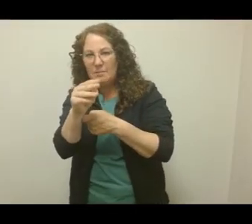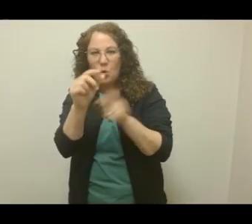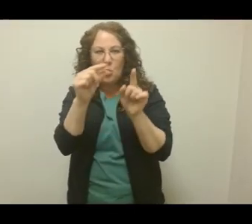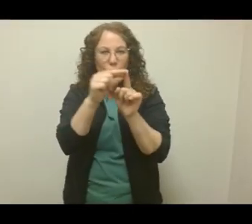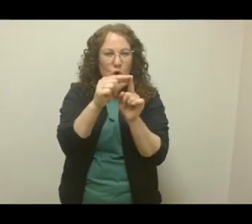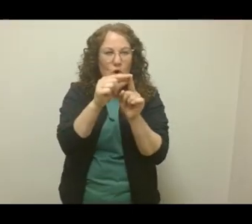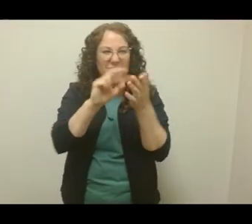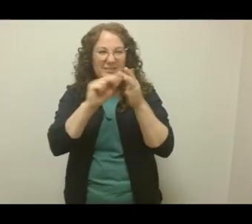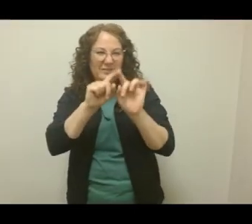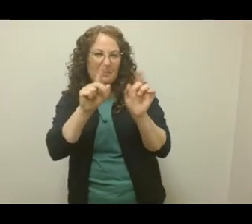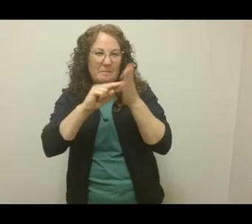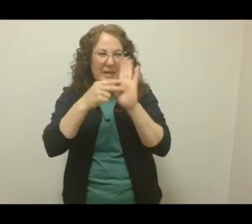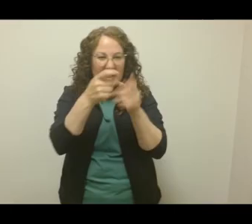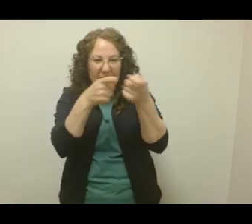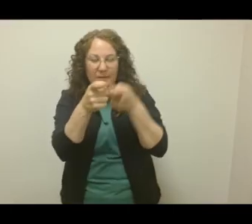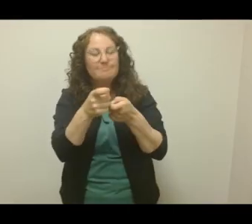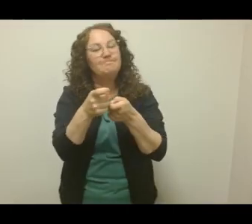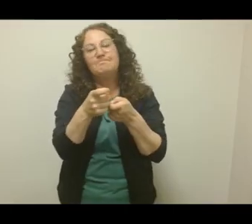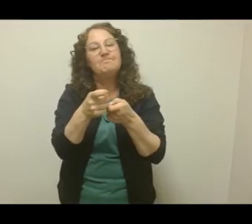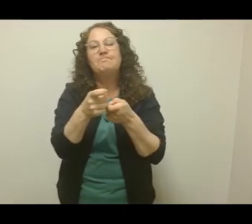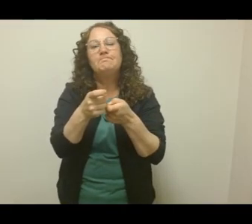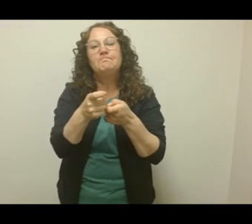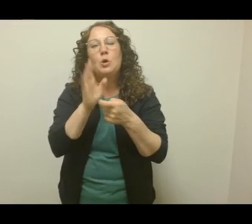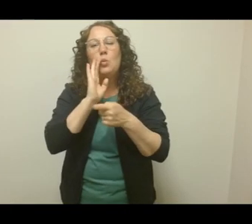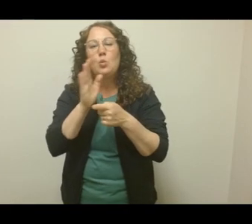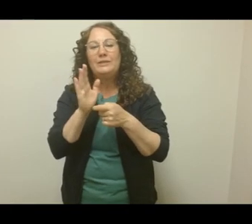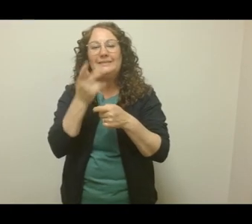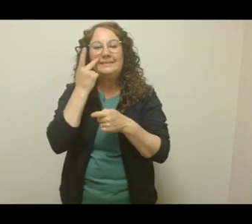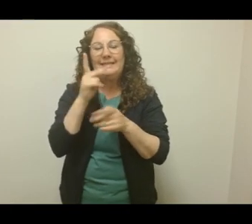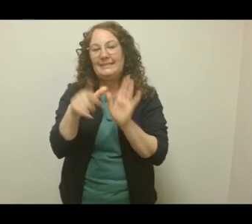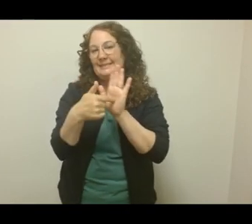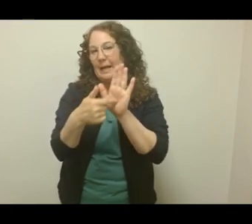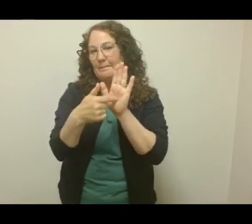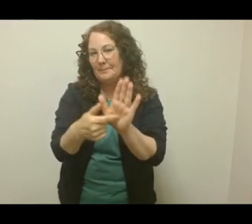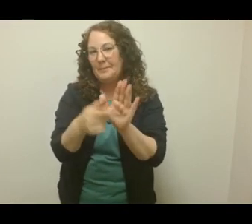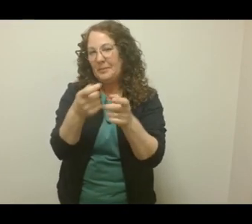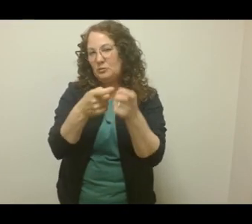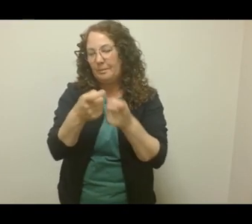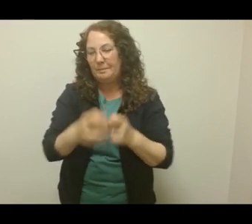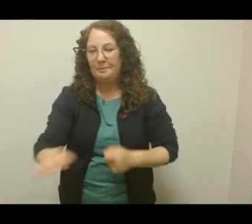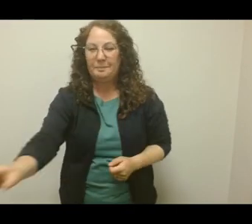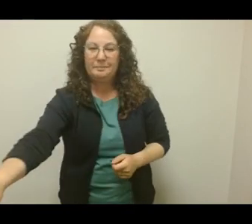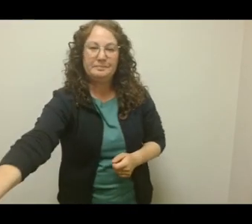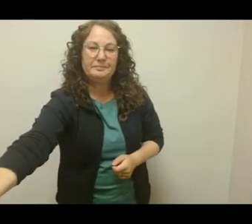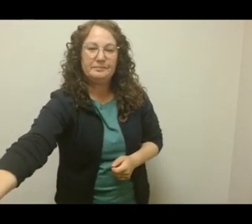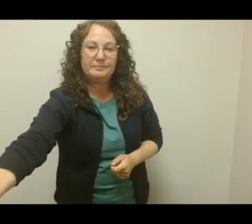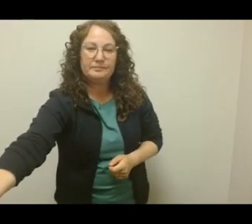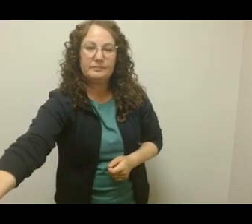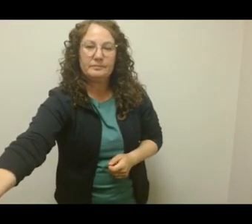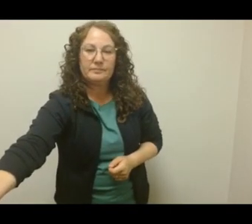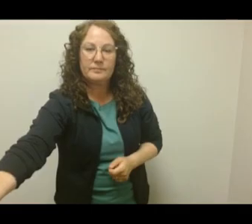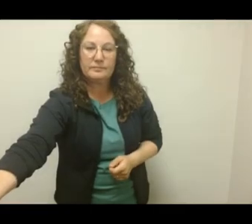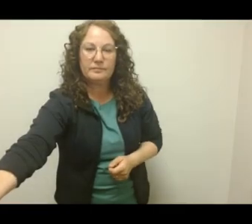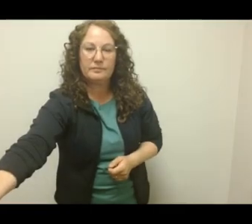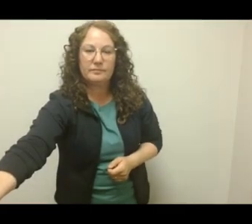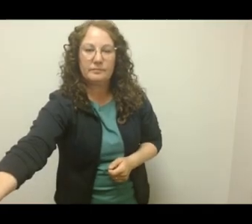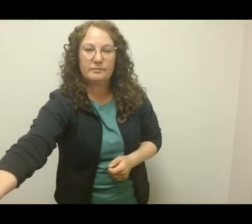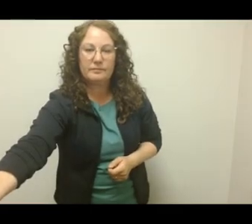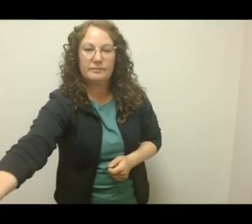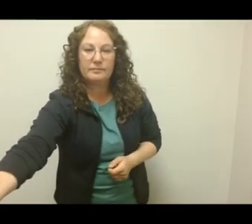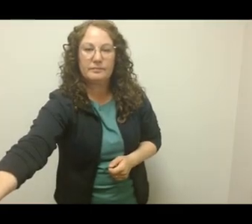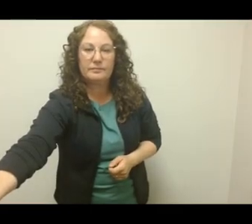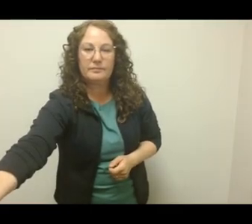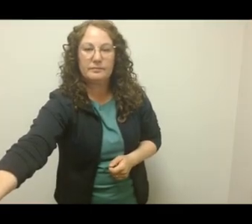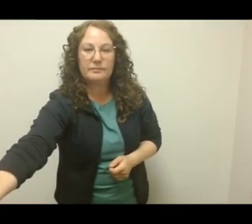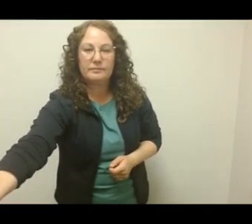swapping. So we're going to look closer now at an example of synonym swapping. so that hopefully you can recognize this if this